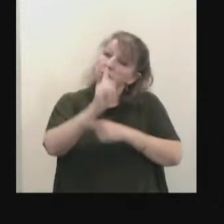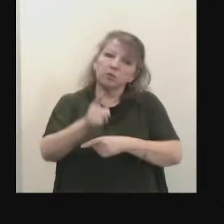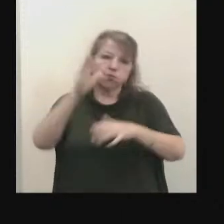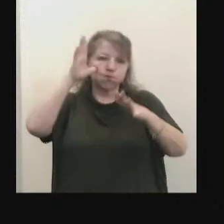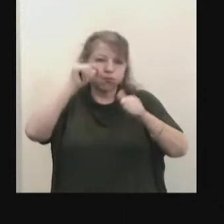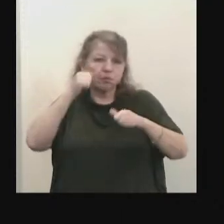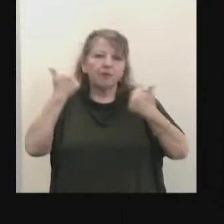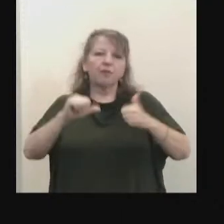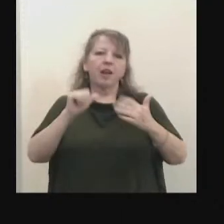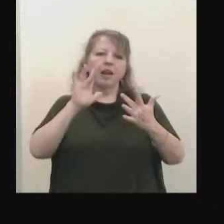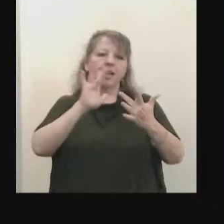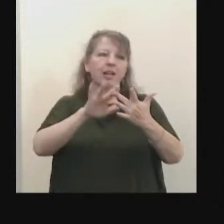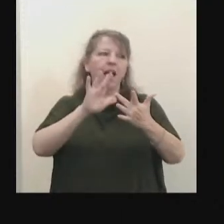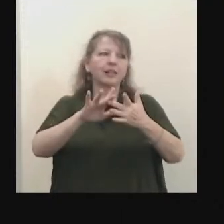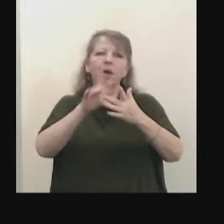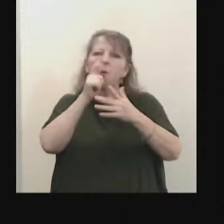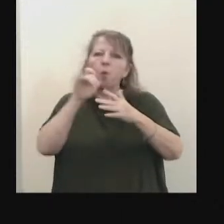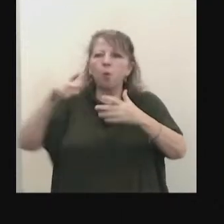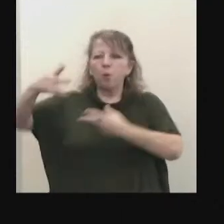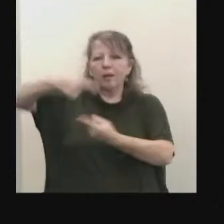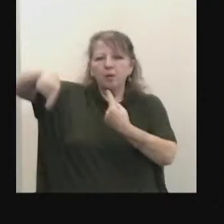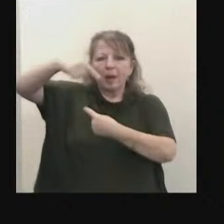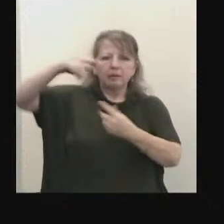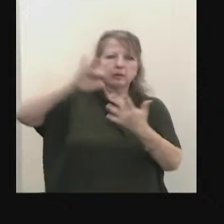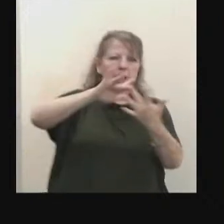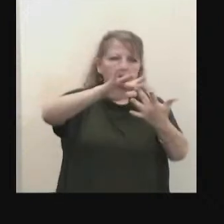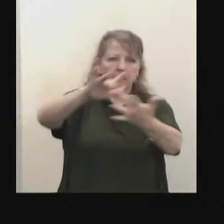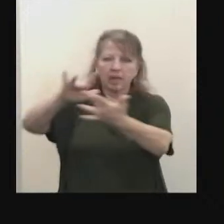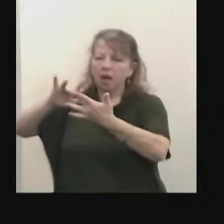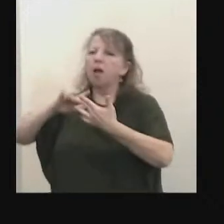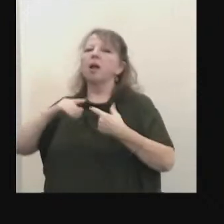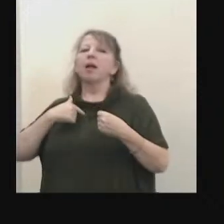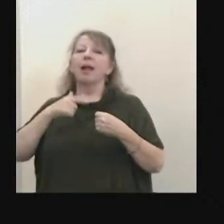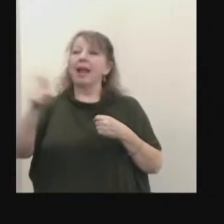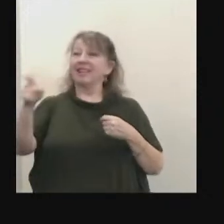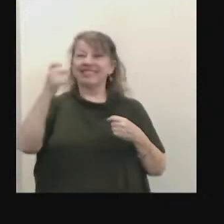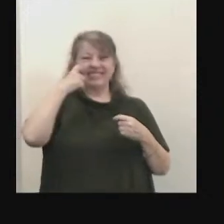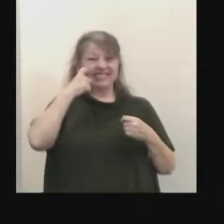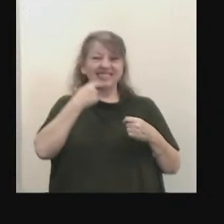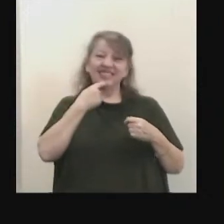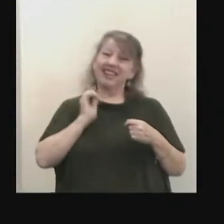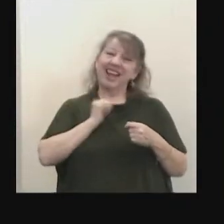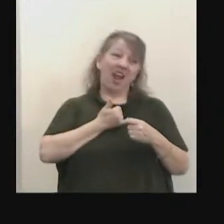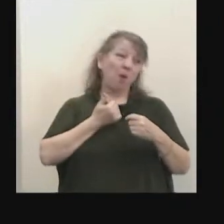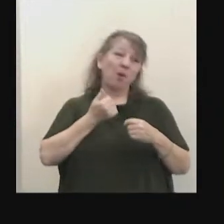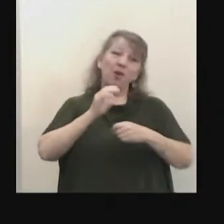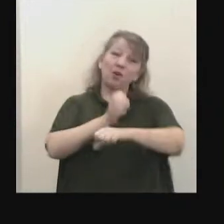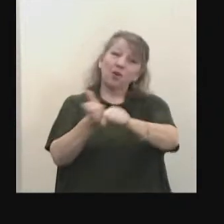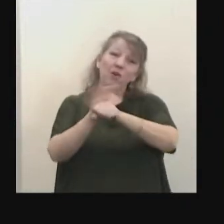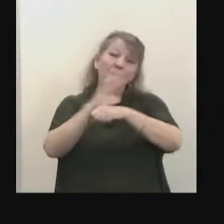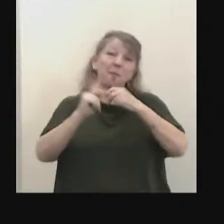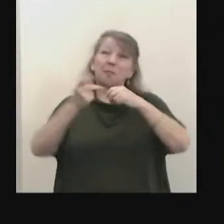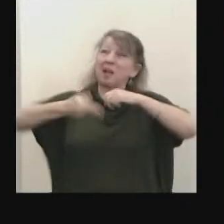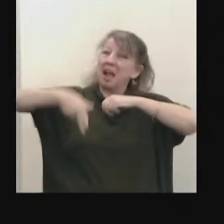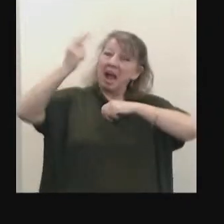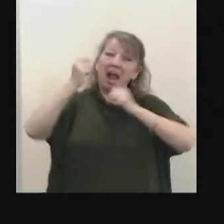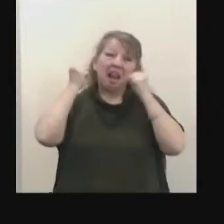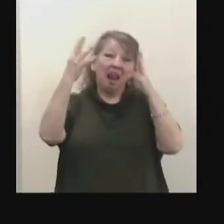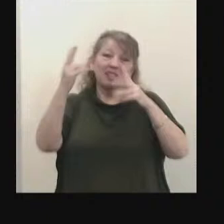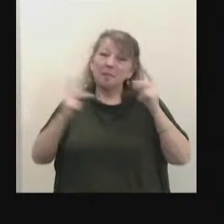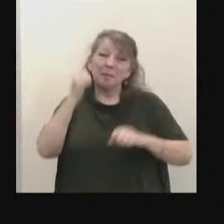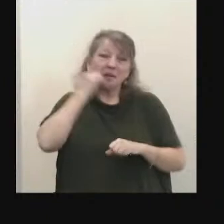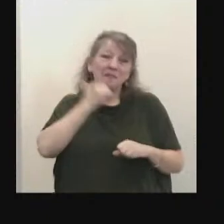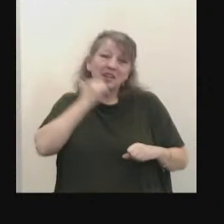As the county executives show you, our numbers of COVID-19 cases continue to be high. every single day. And so our